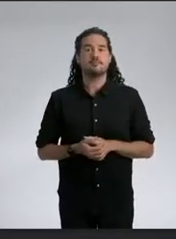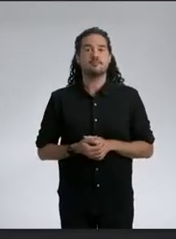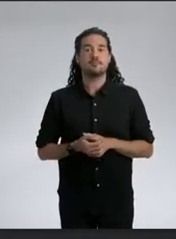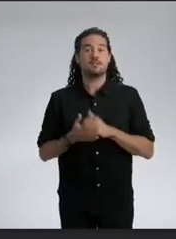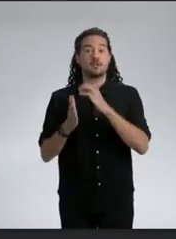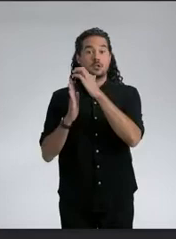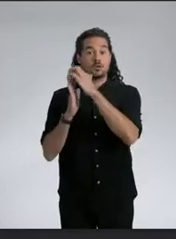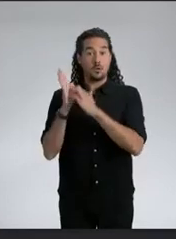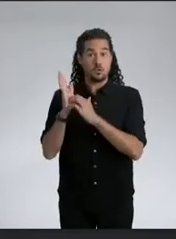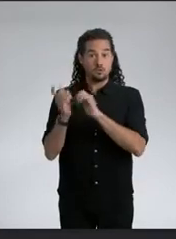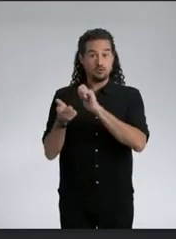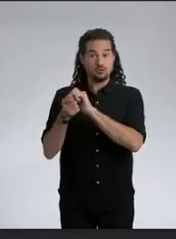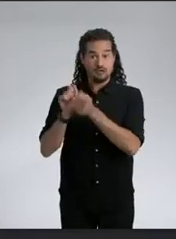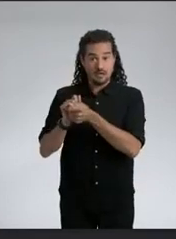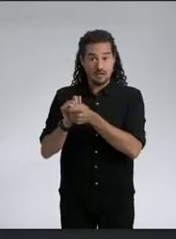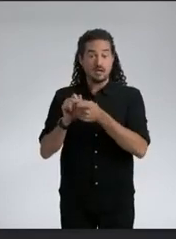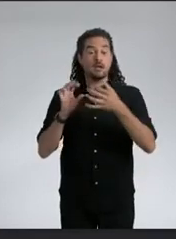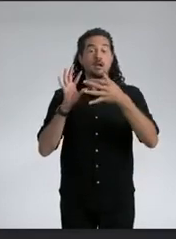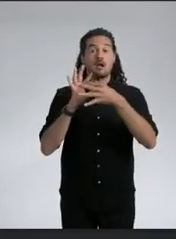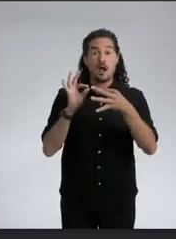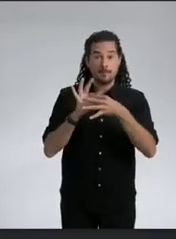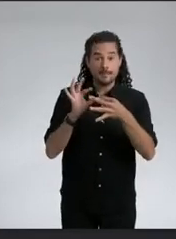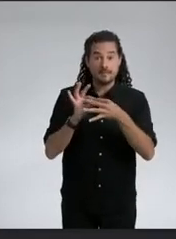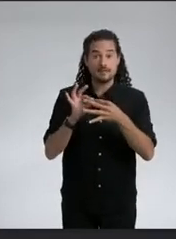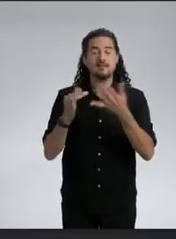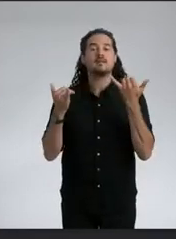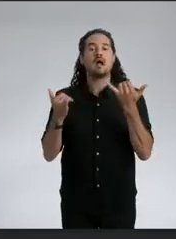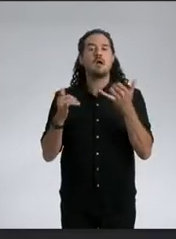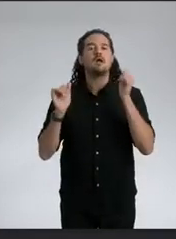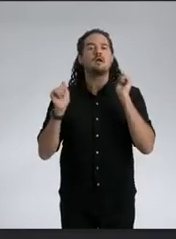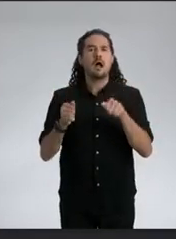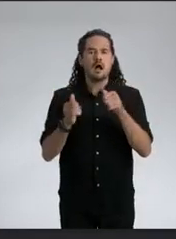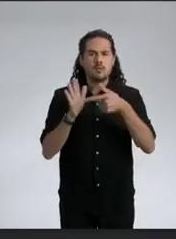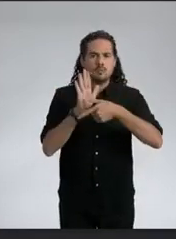easier to review and respond to insight from my team.